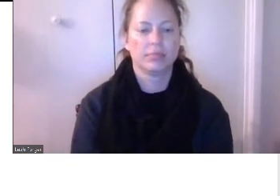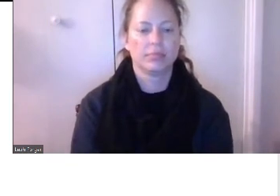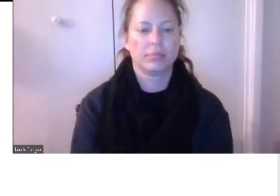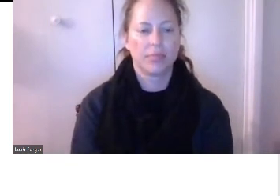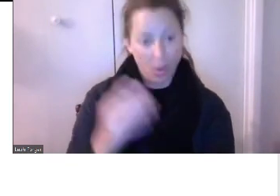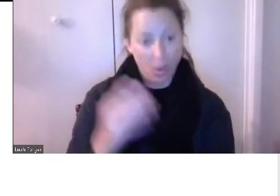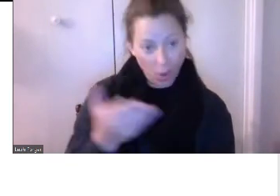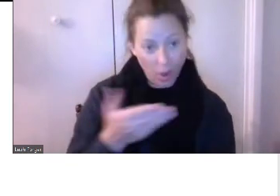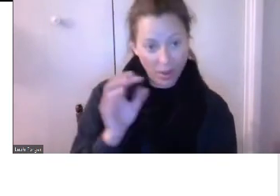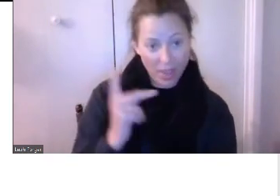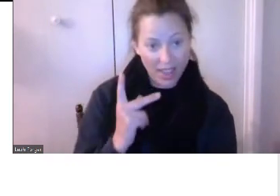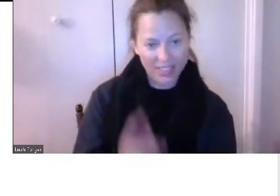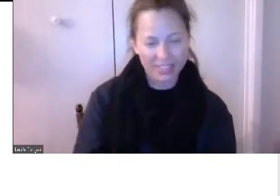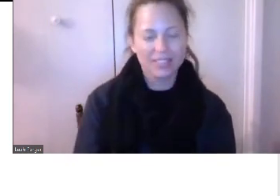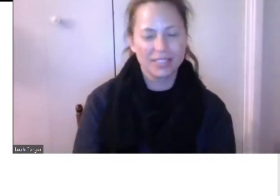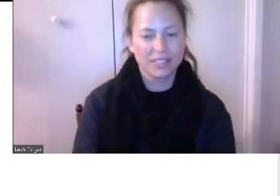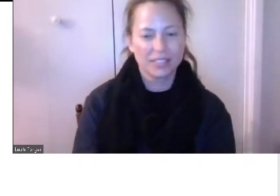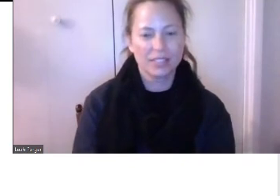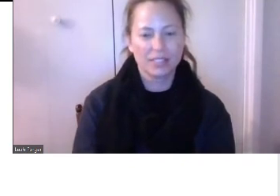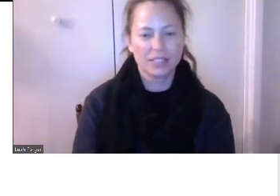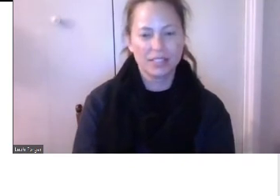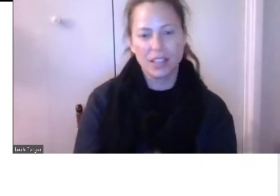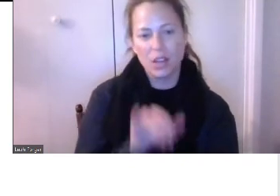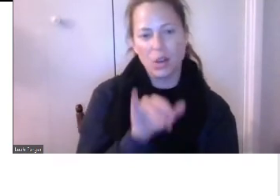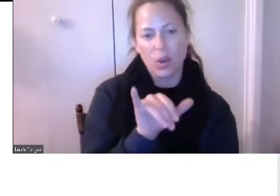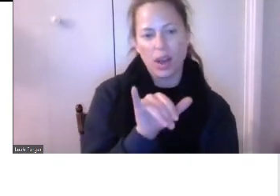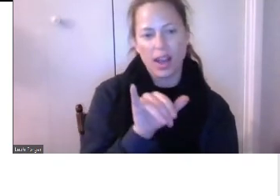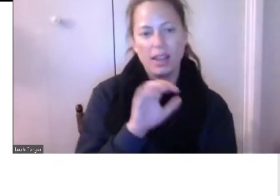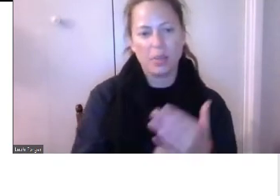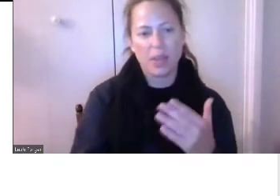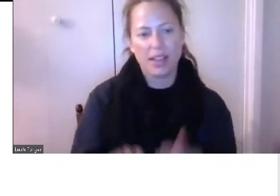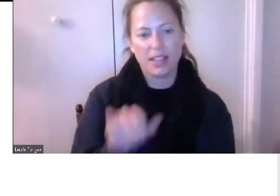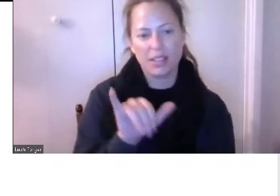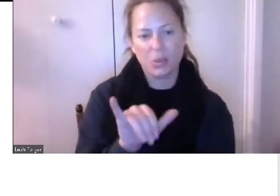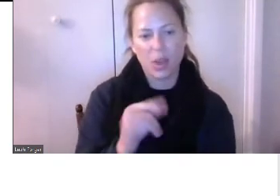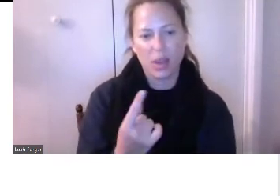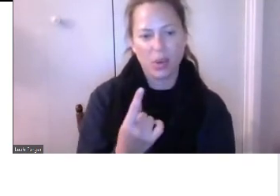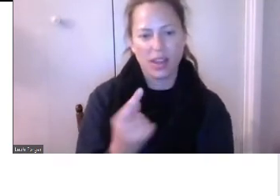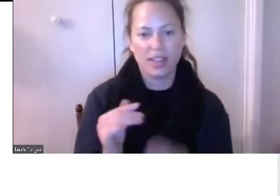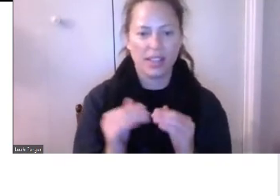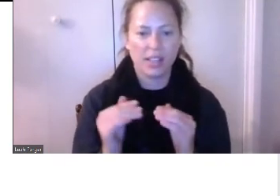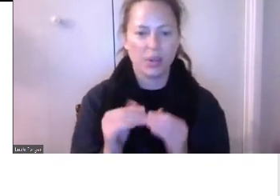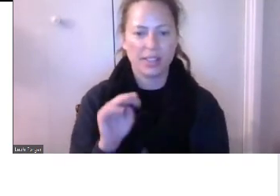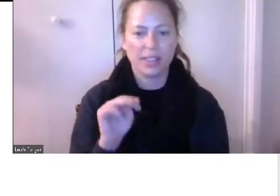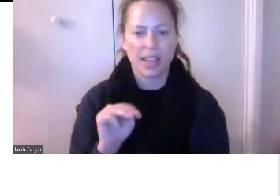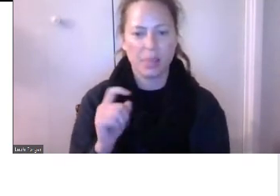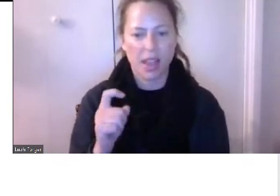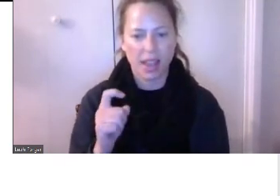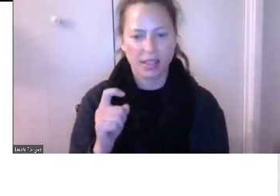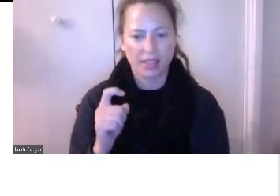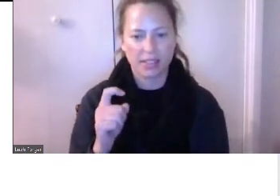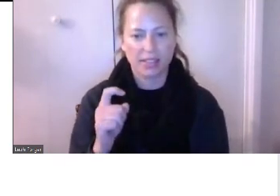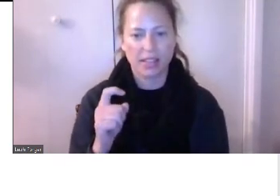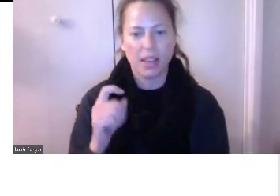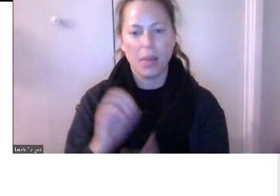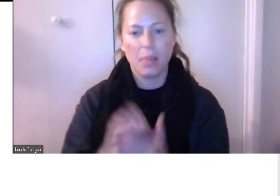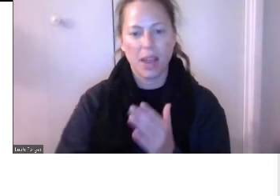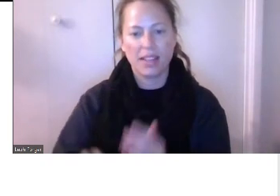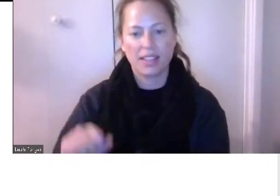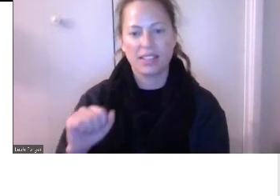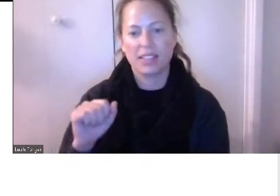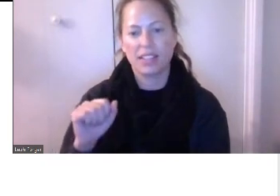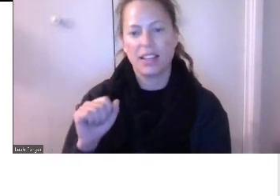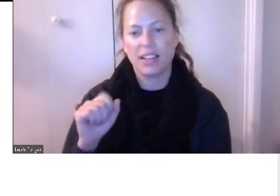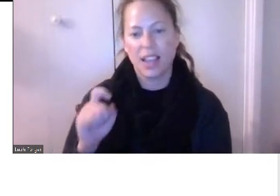All right, welcome back. So y minus y1 equals mx minus x1. This